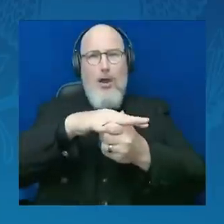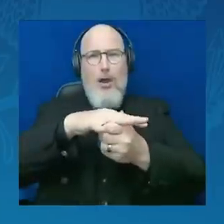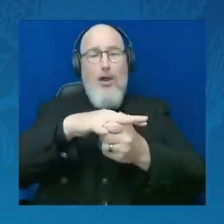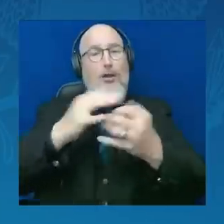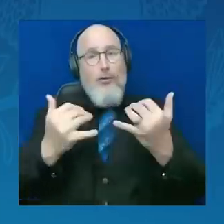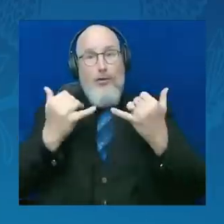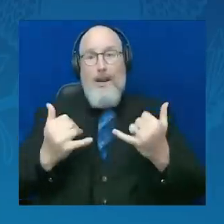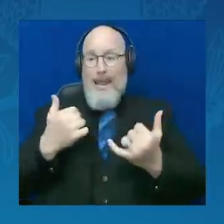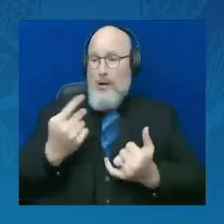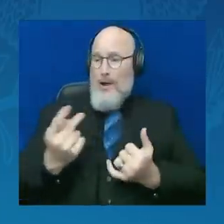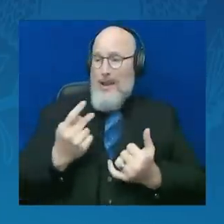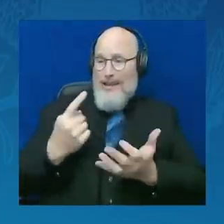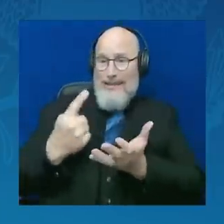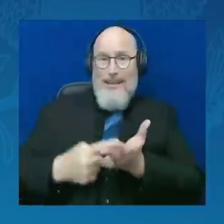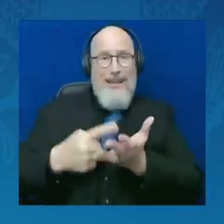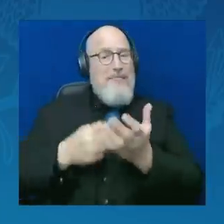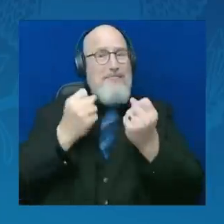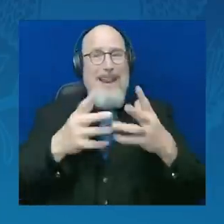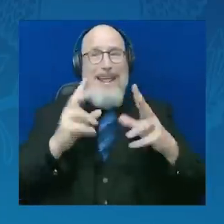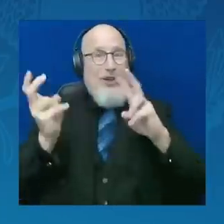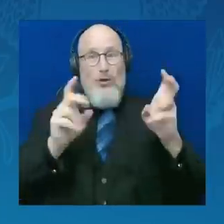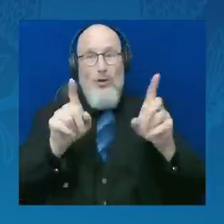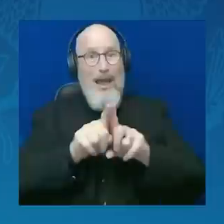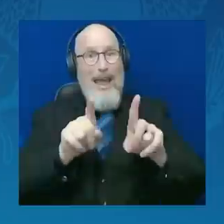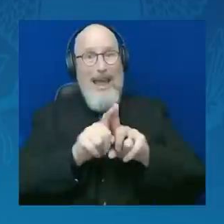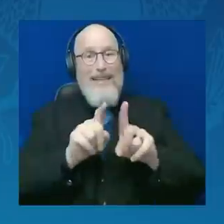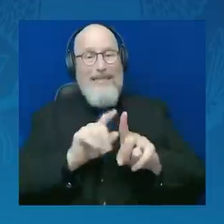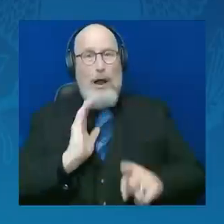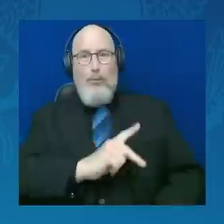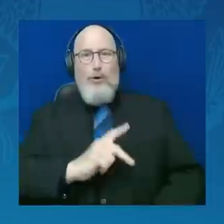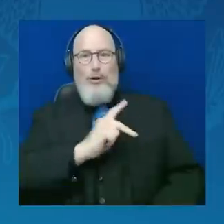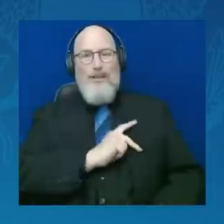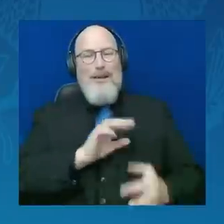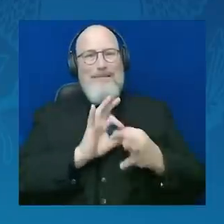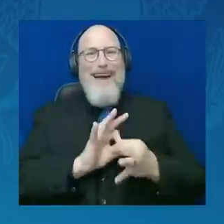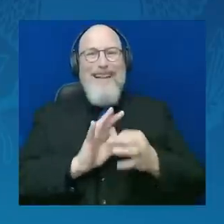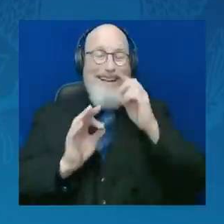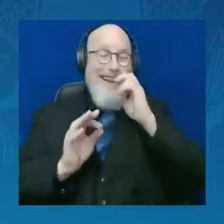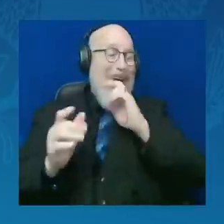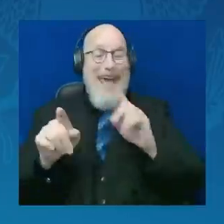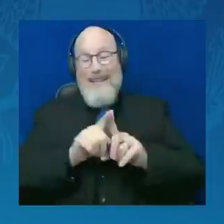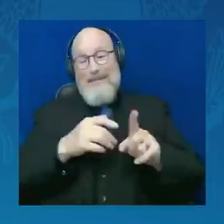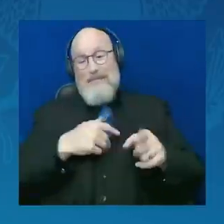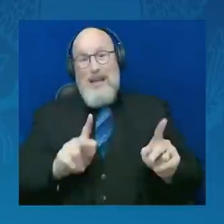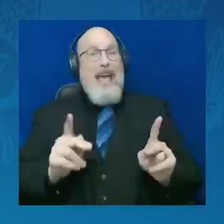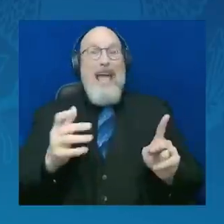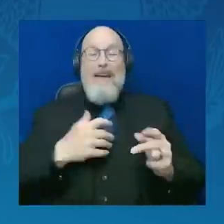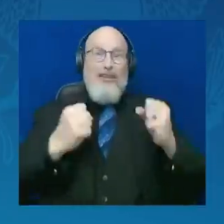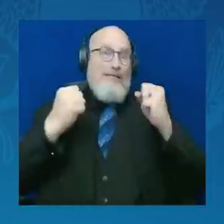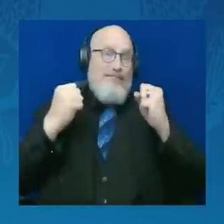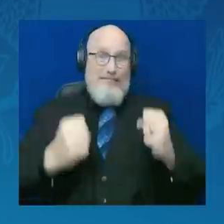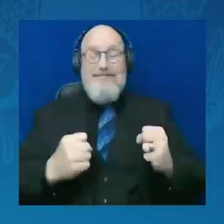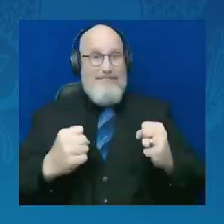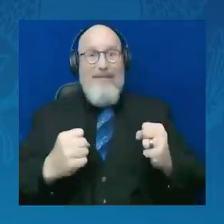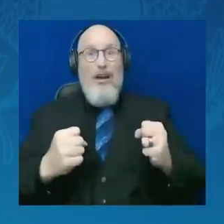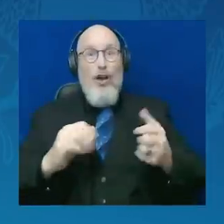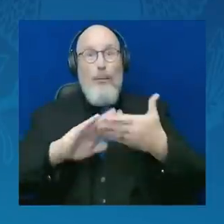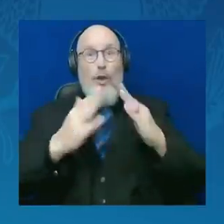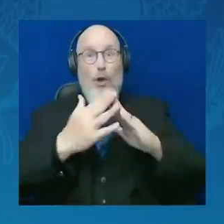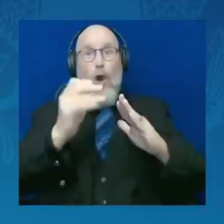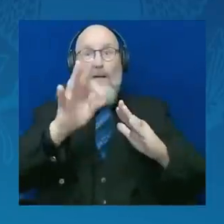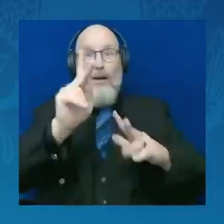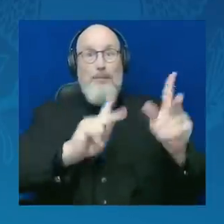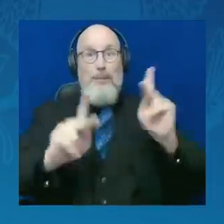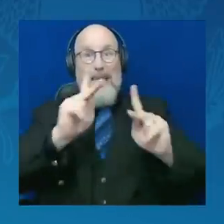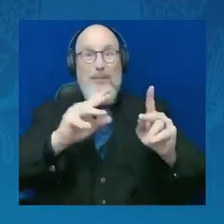of personal privilege, we have a substantial Polish-American community in my hometown of Los Angeles, but throughout the